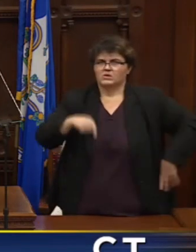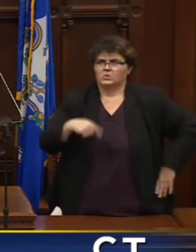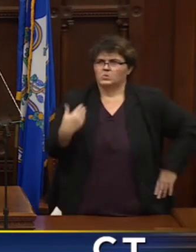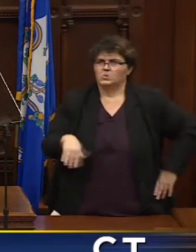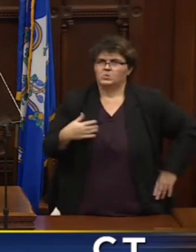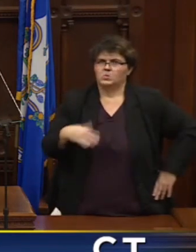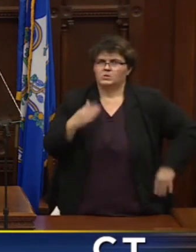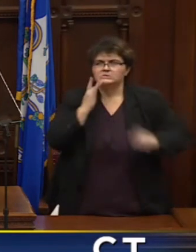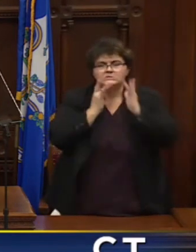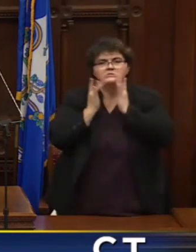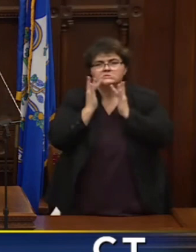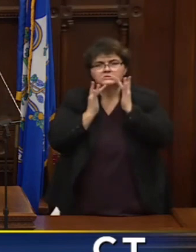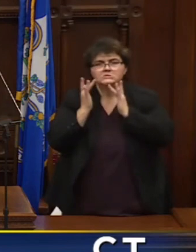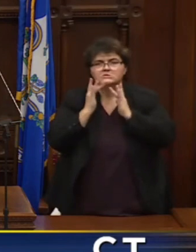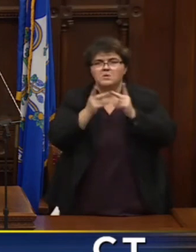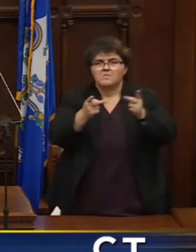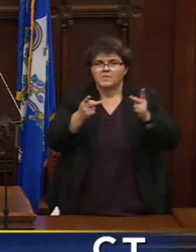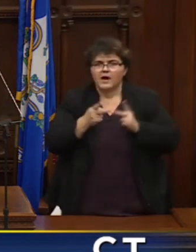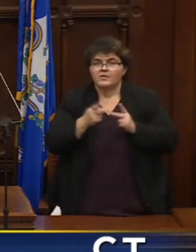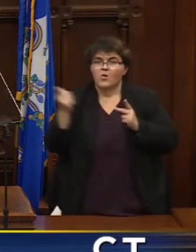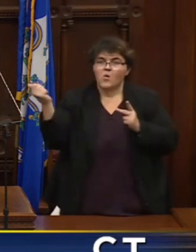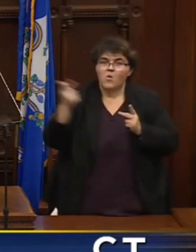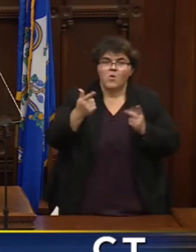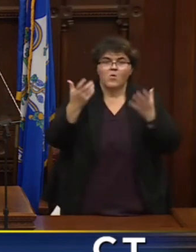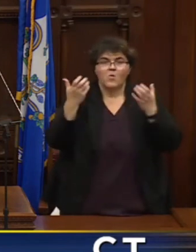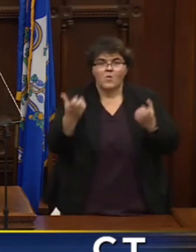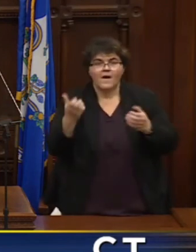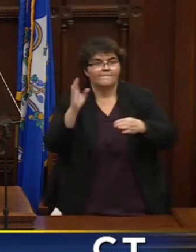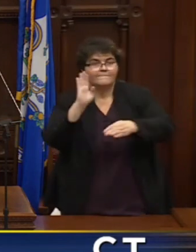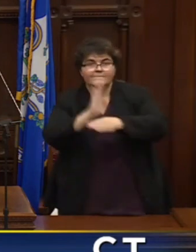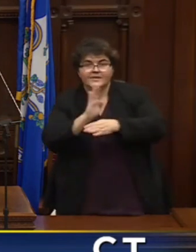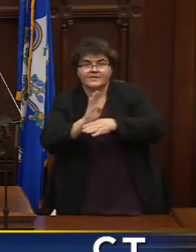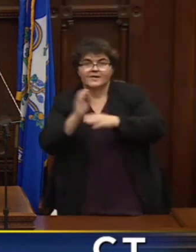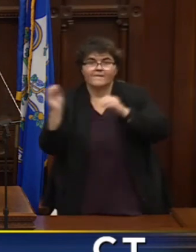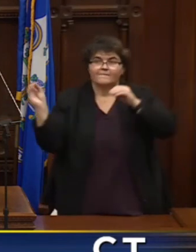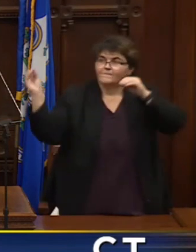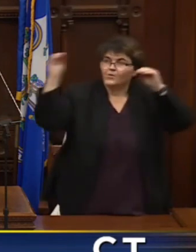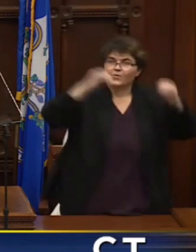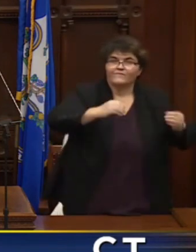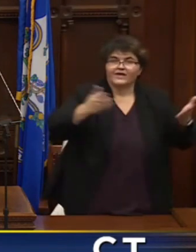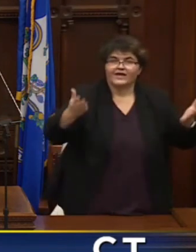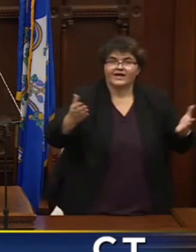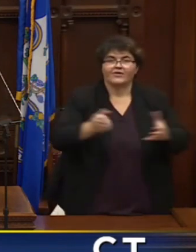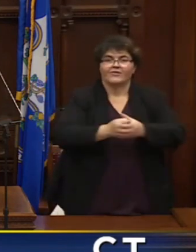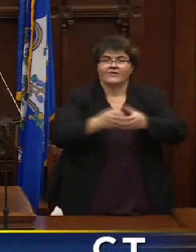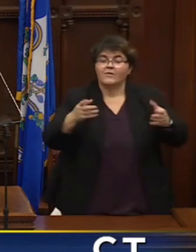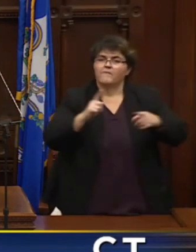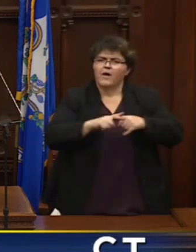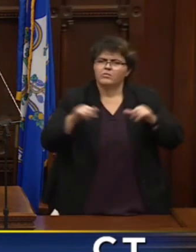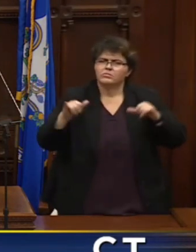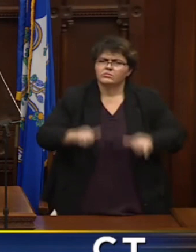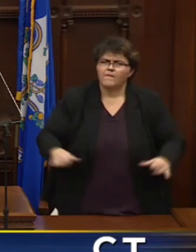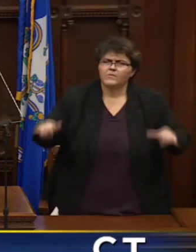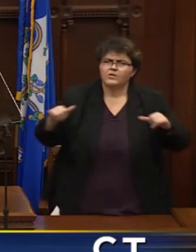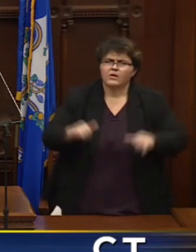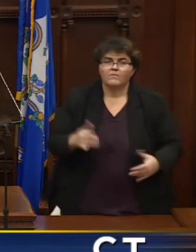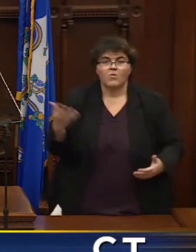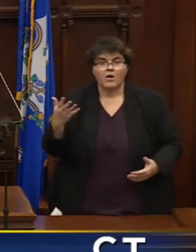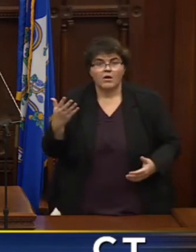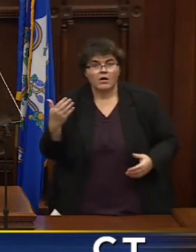business thinking about moving or expanding repeats to me over and over again, even if I have the workforce, there's no place for them to